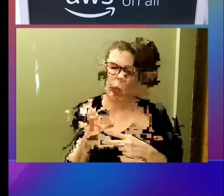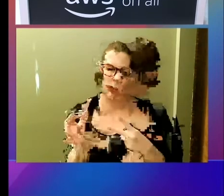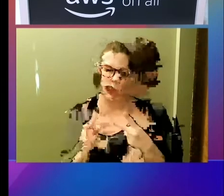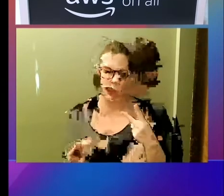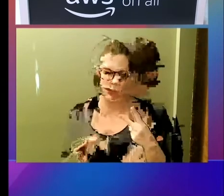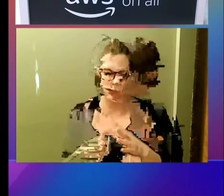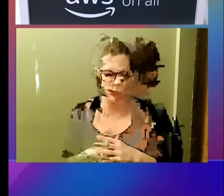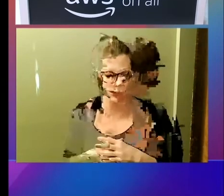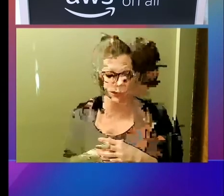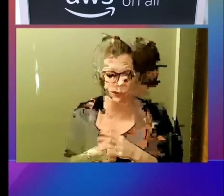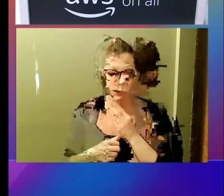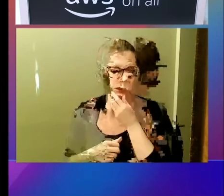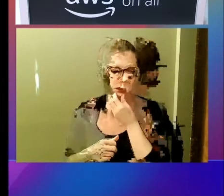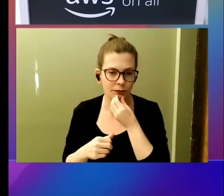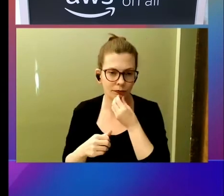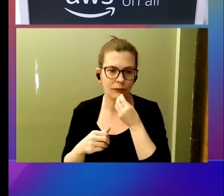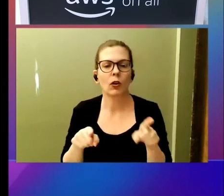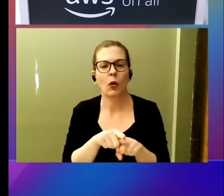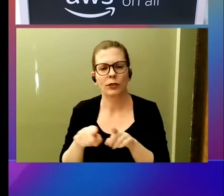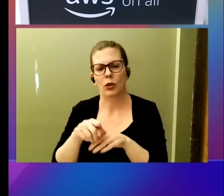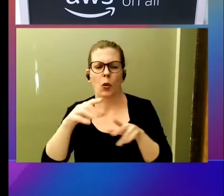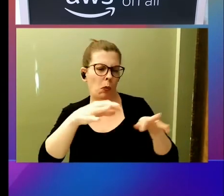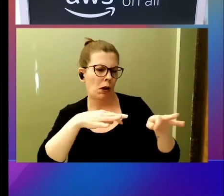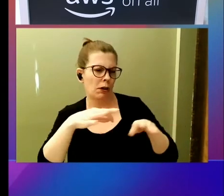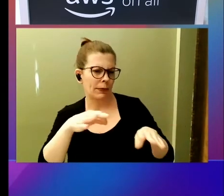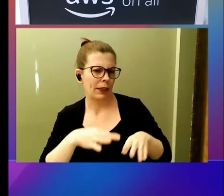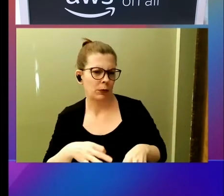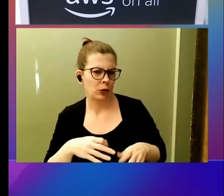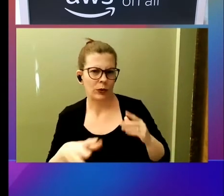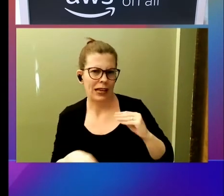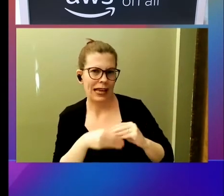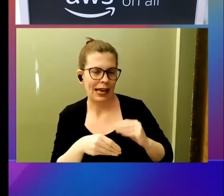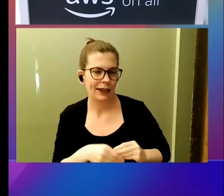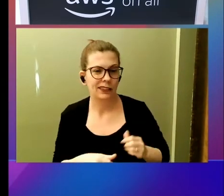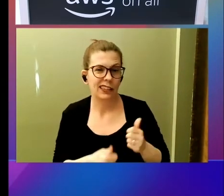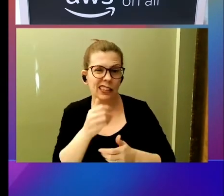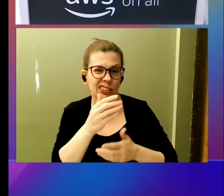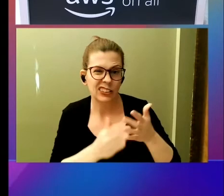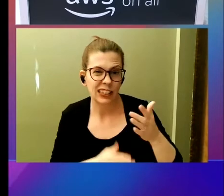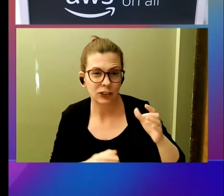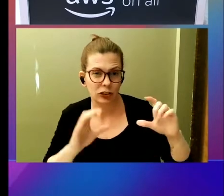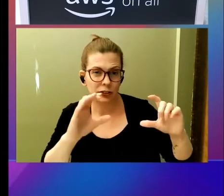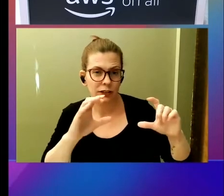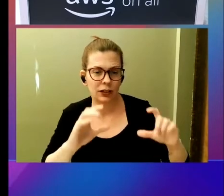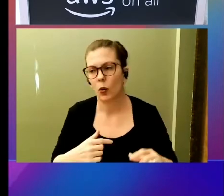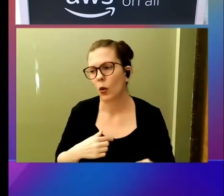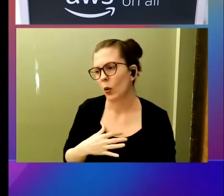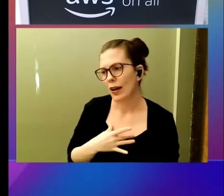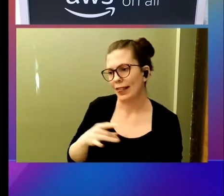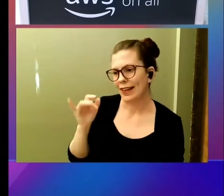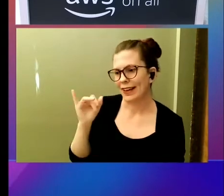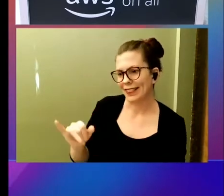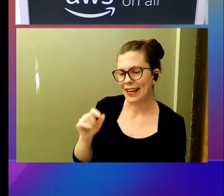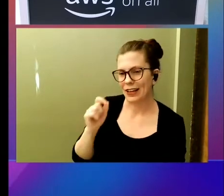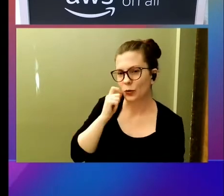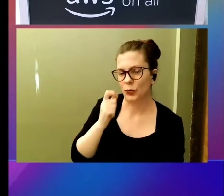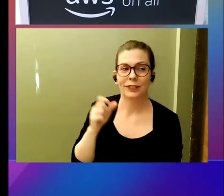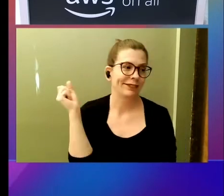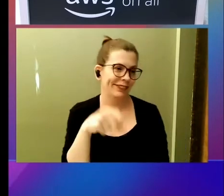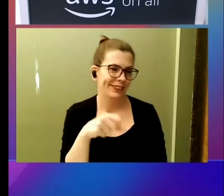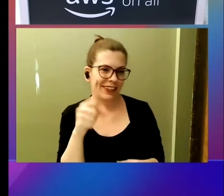like walk me through this on each section of the code. I like that. That's really cool. So they if can you go want to through learn,